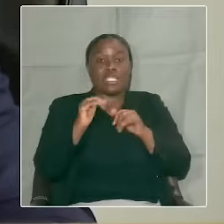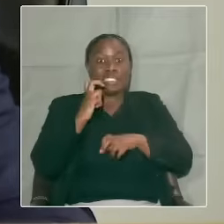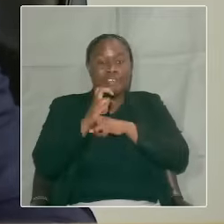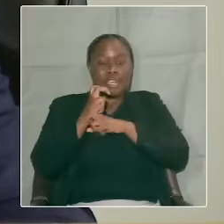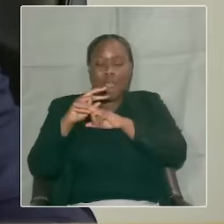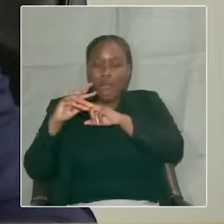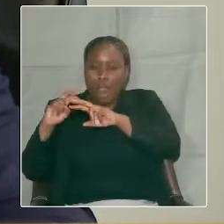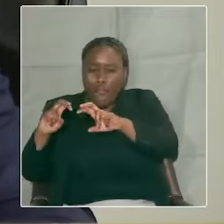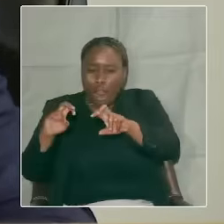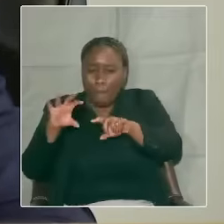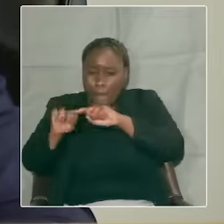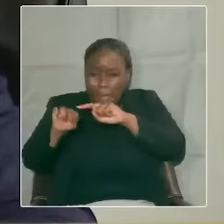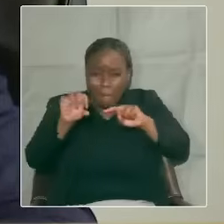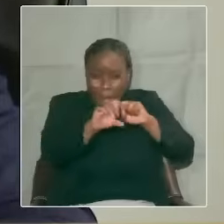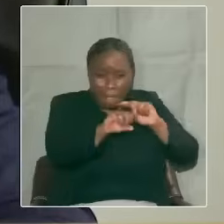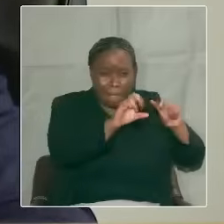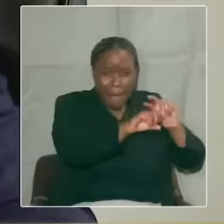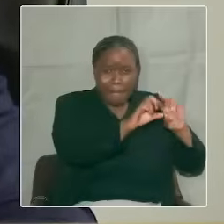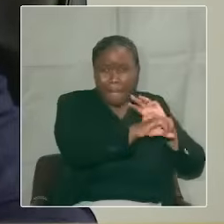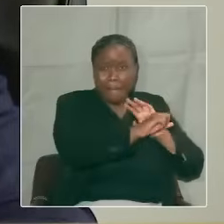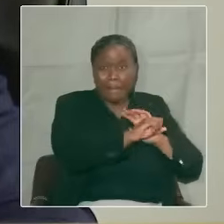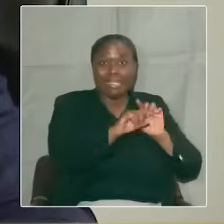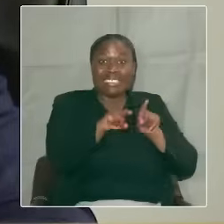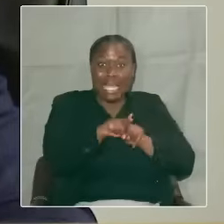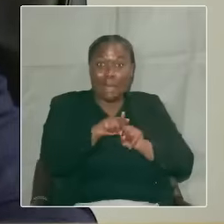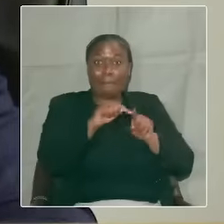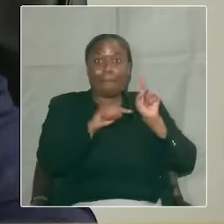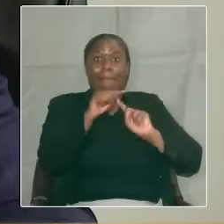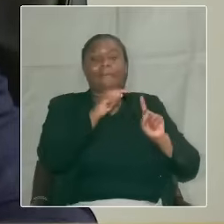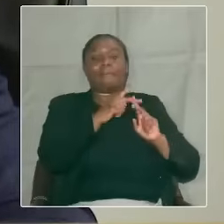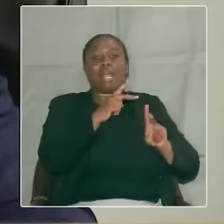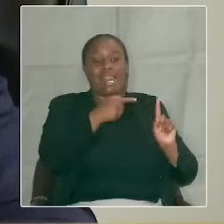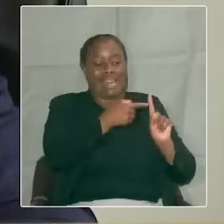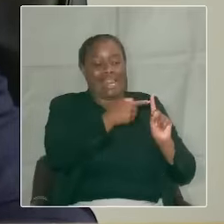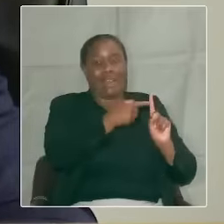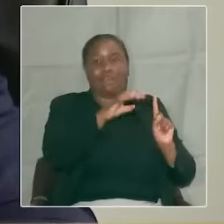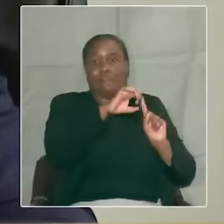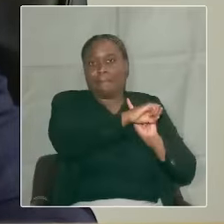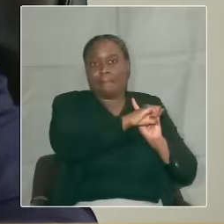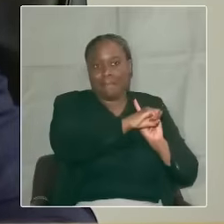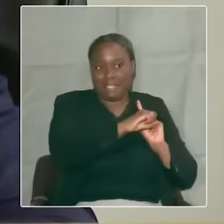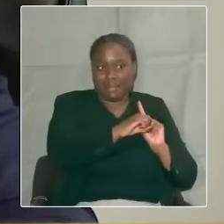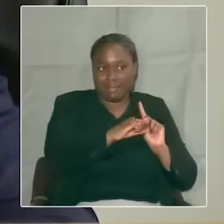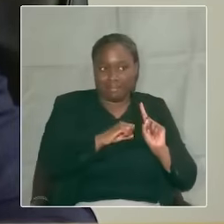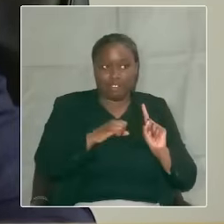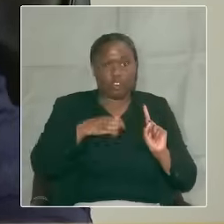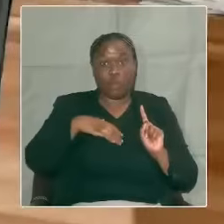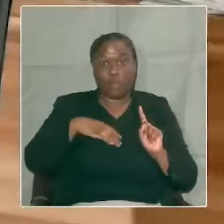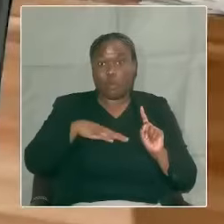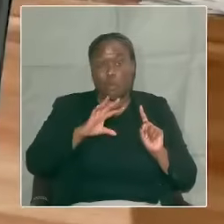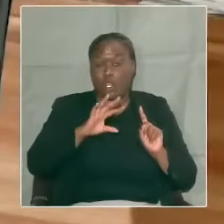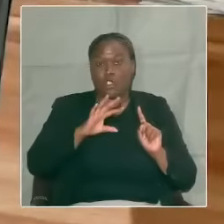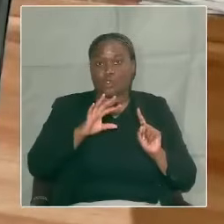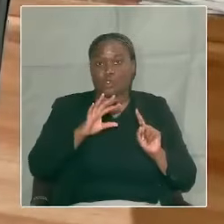terms of how they deal with. But I wouldn't say it because it will educate others.